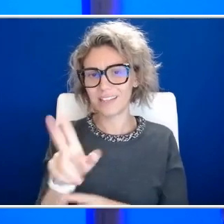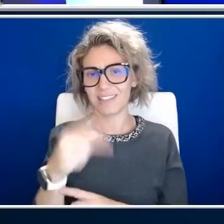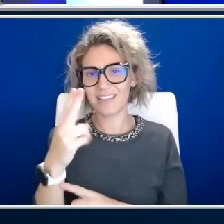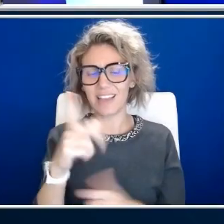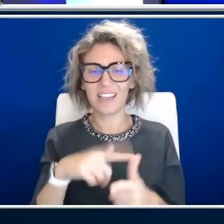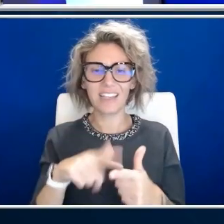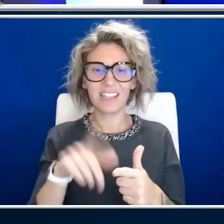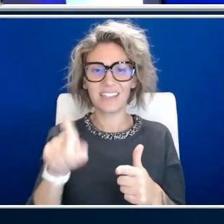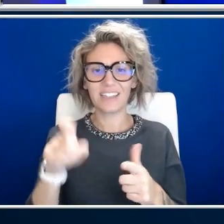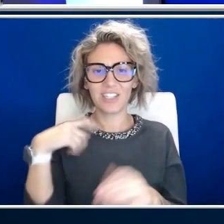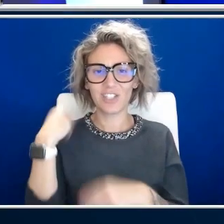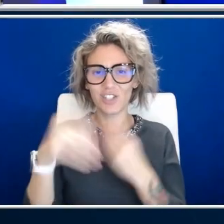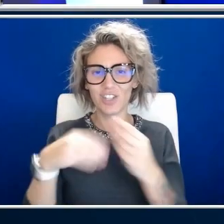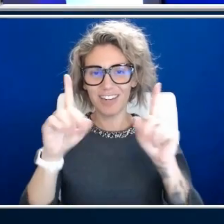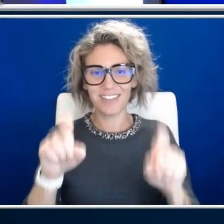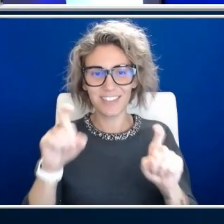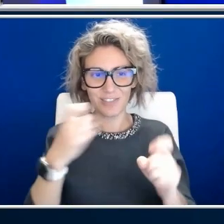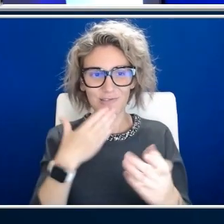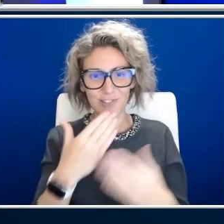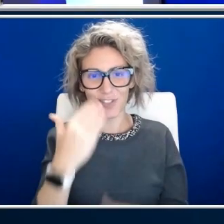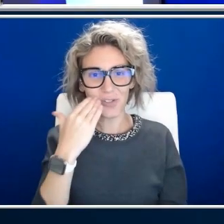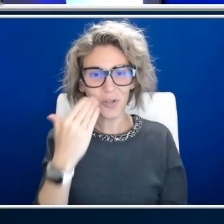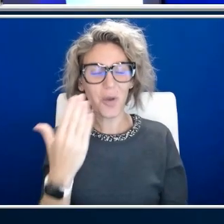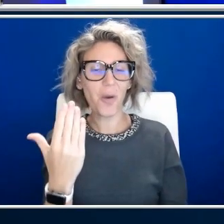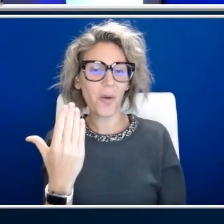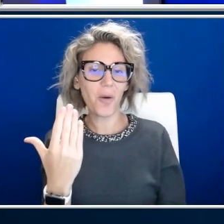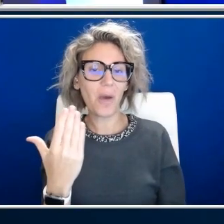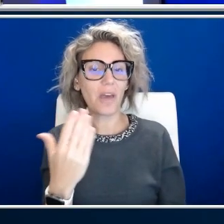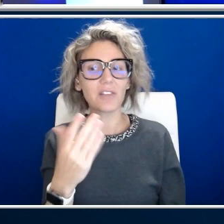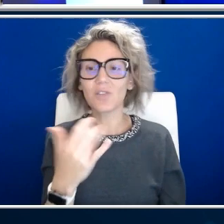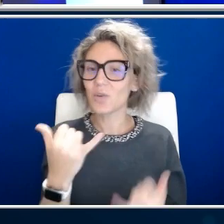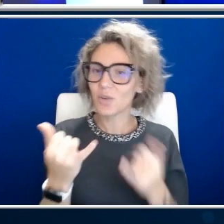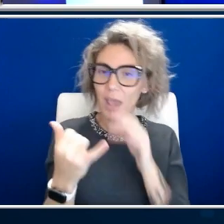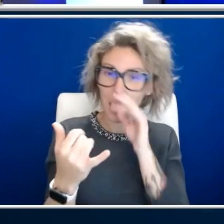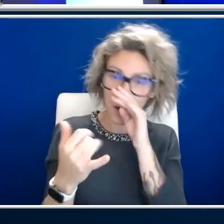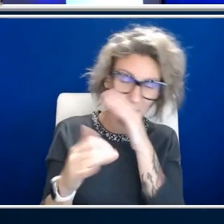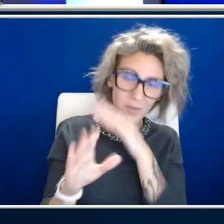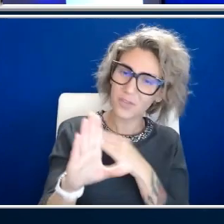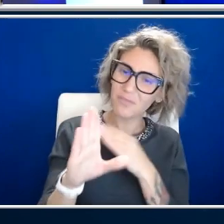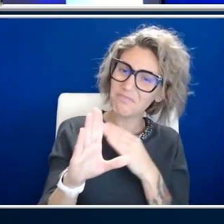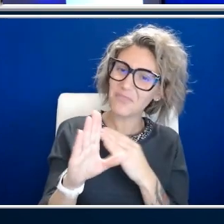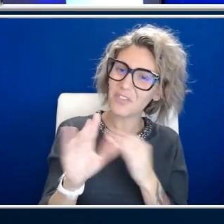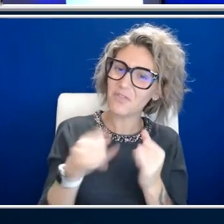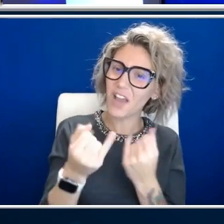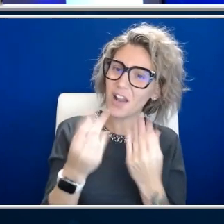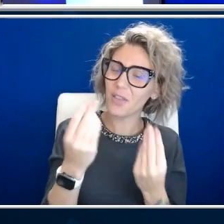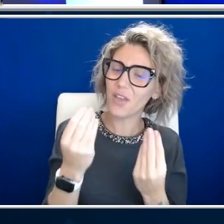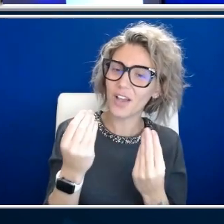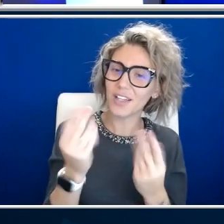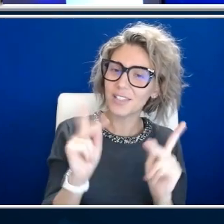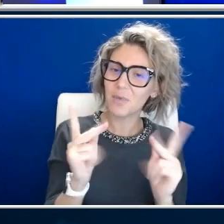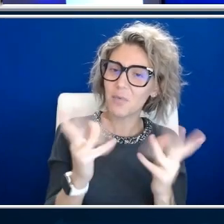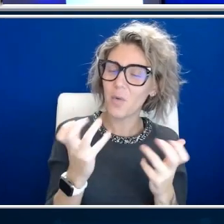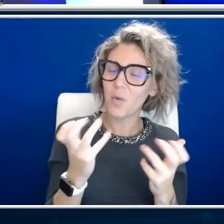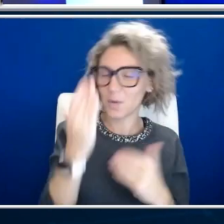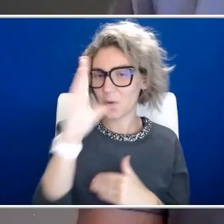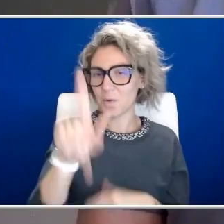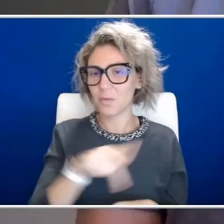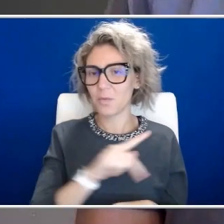Okay, good to know. All right, let's get our takeaways today. Joey and Audrey, what do you want folks to take away from your personal story?